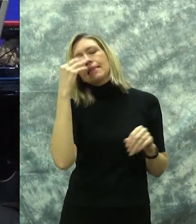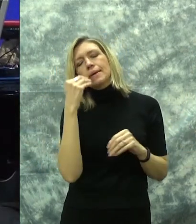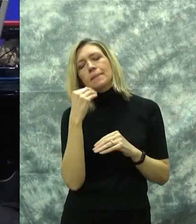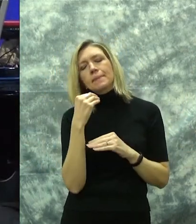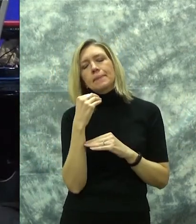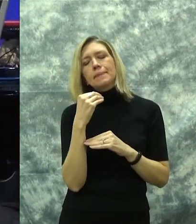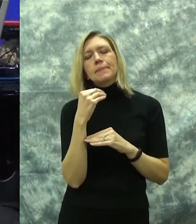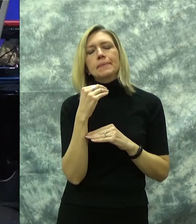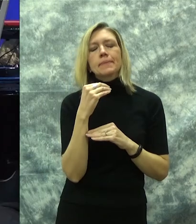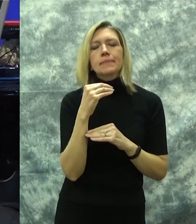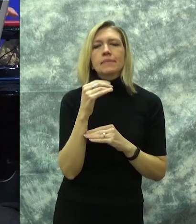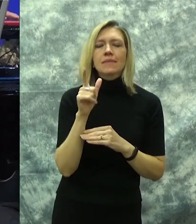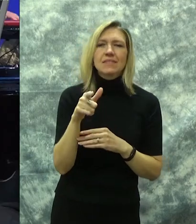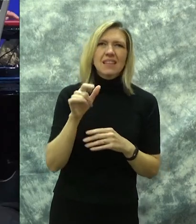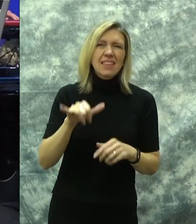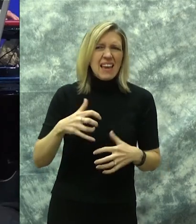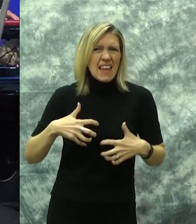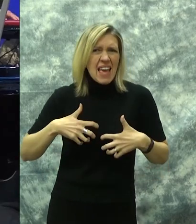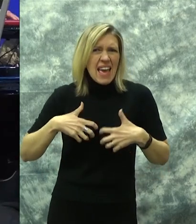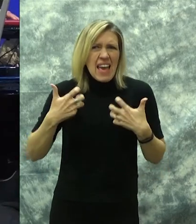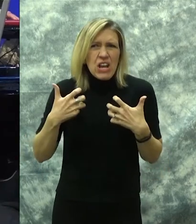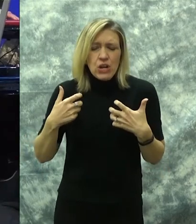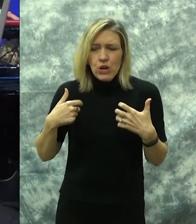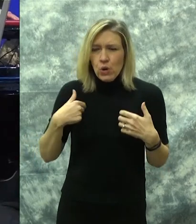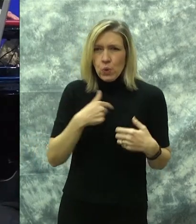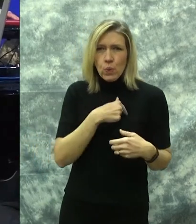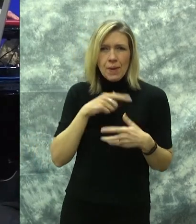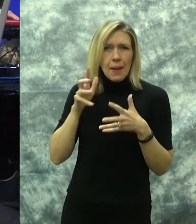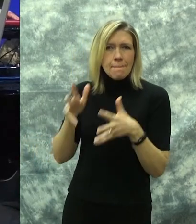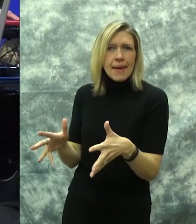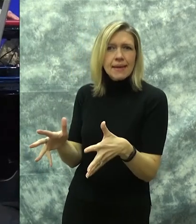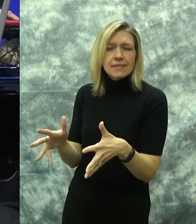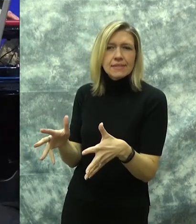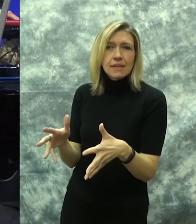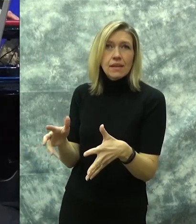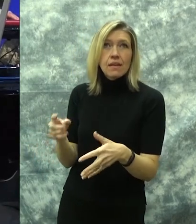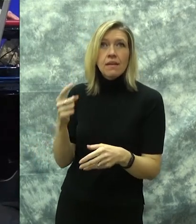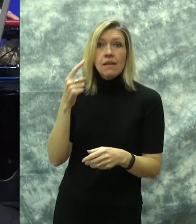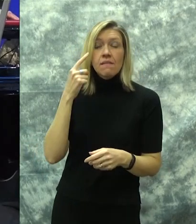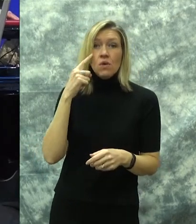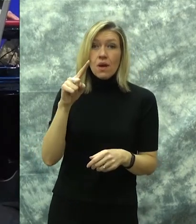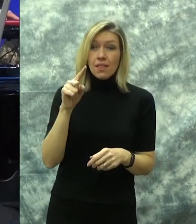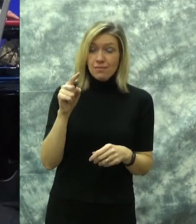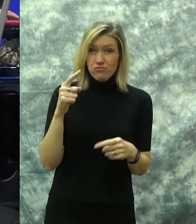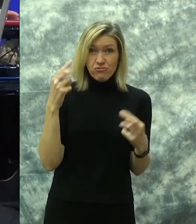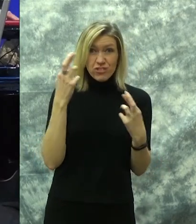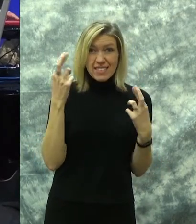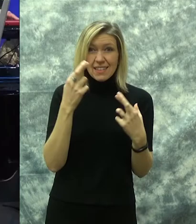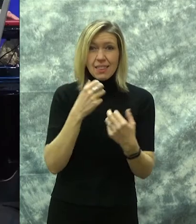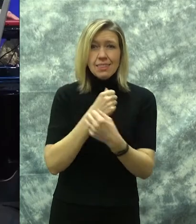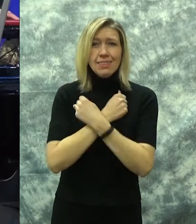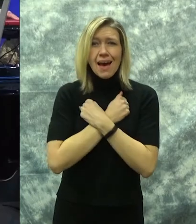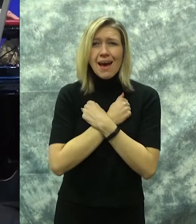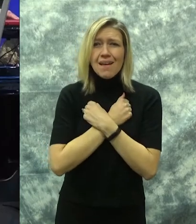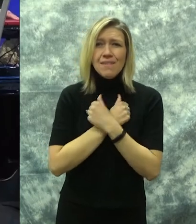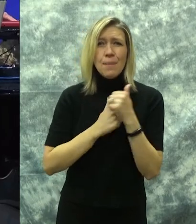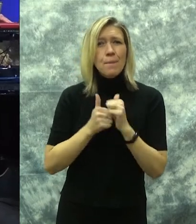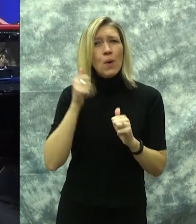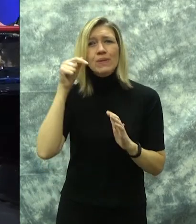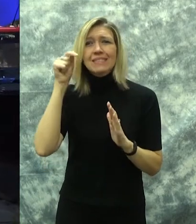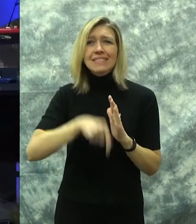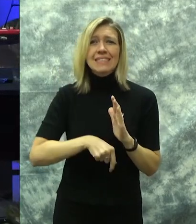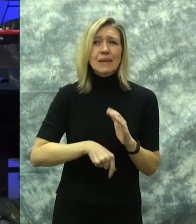It's the anger we abandon. For it's love that's most deep. It's one